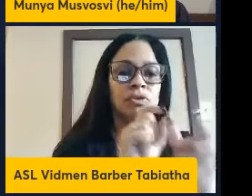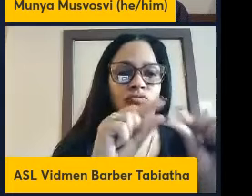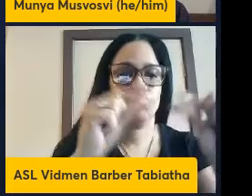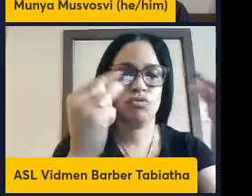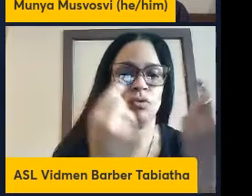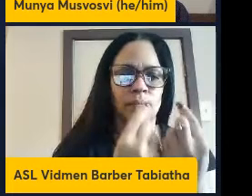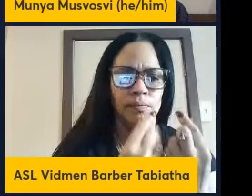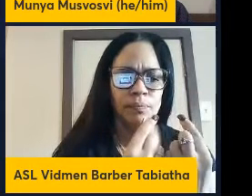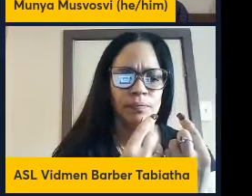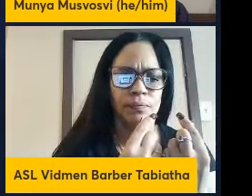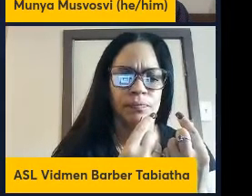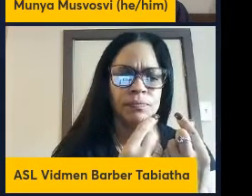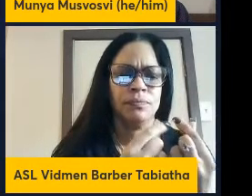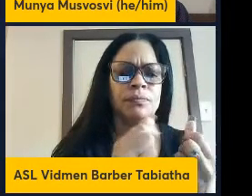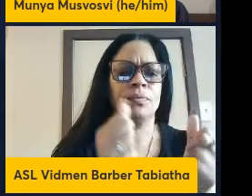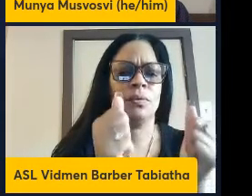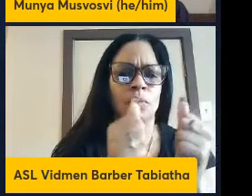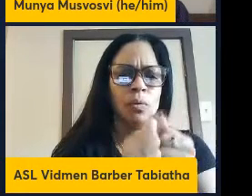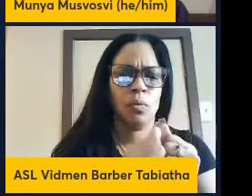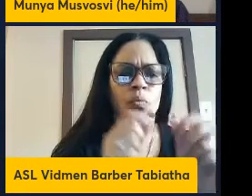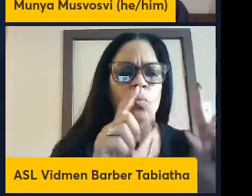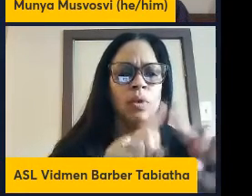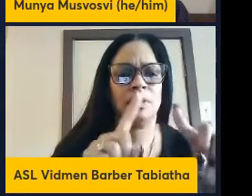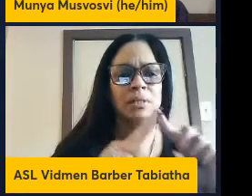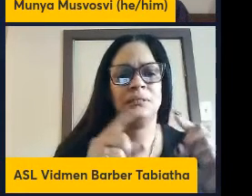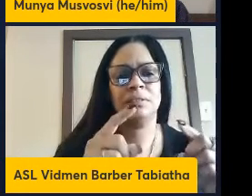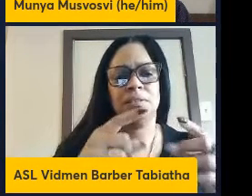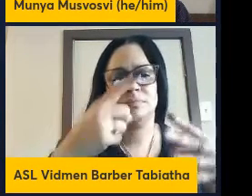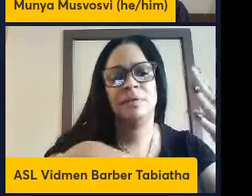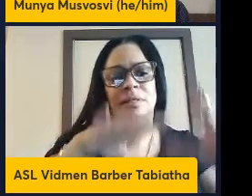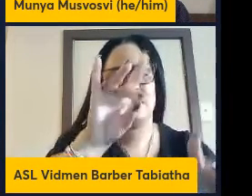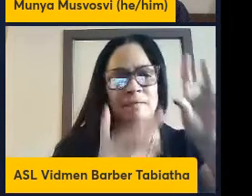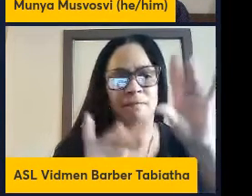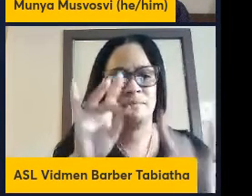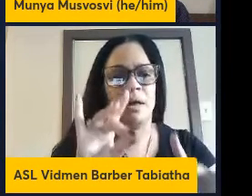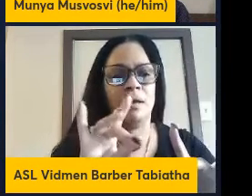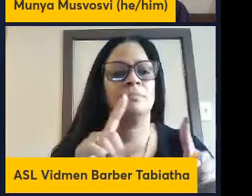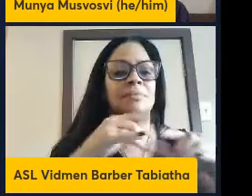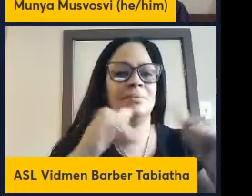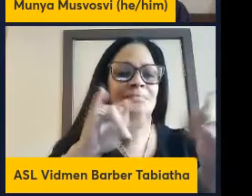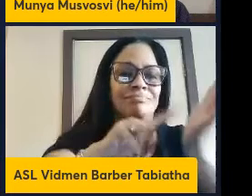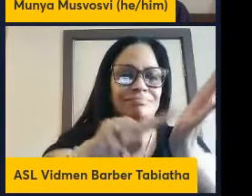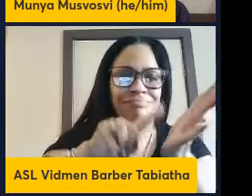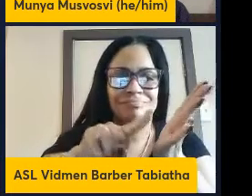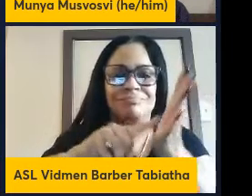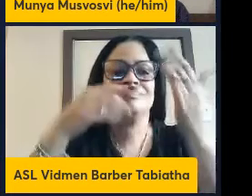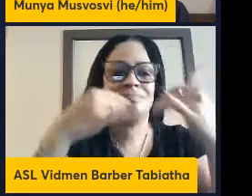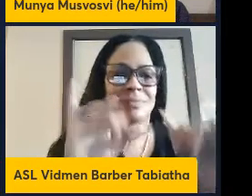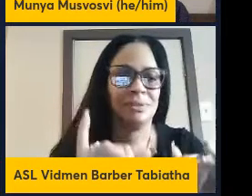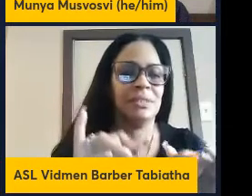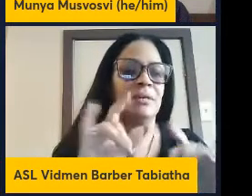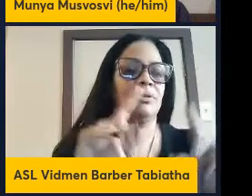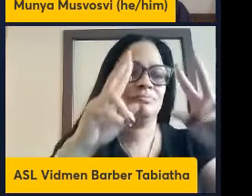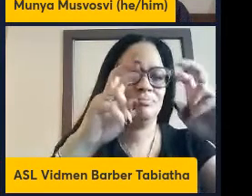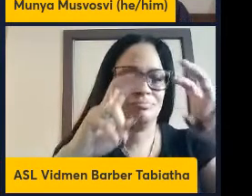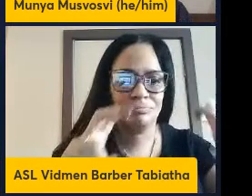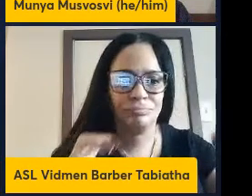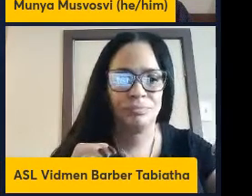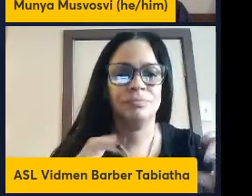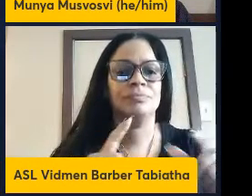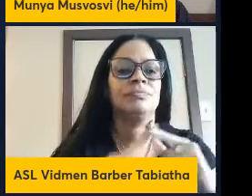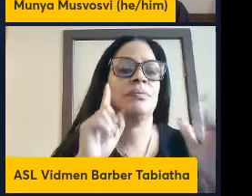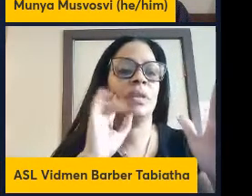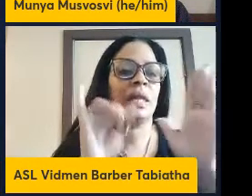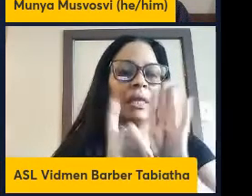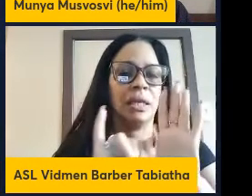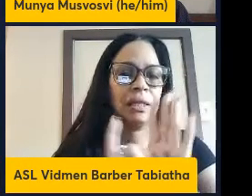enriched in controllers. Antigen discovery is still ongoing. So as I've mentioned, we're at about 20 clusters that we identified,